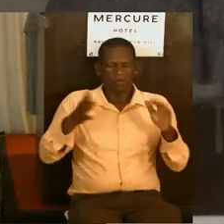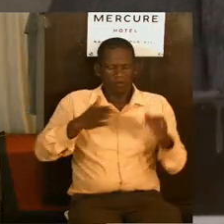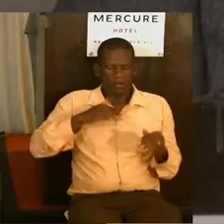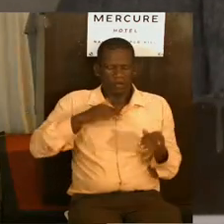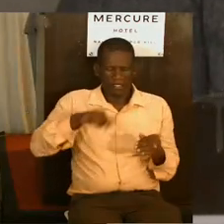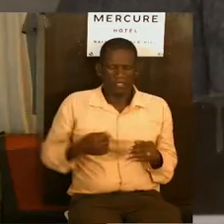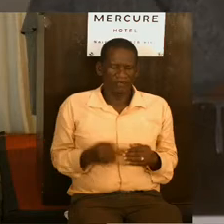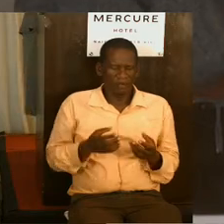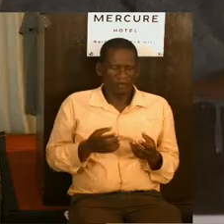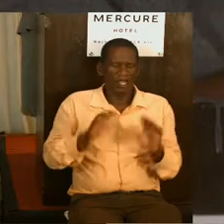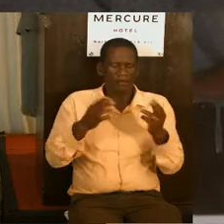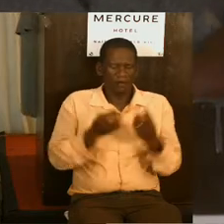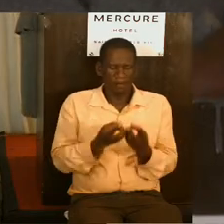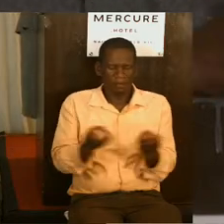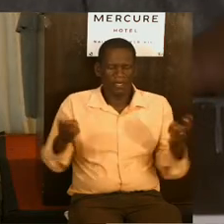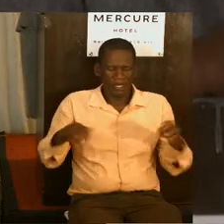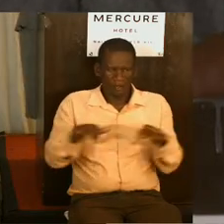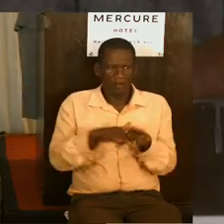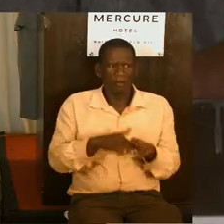for my panelists